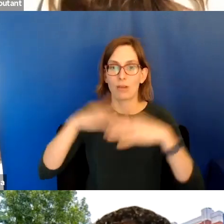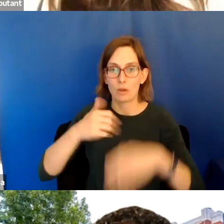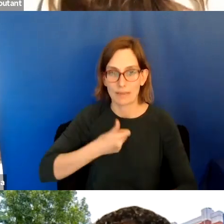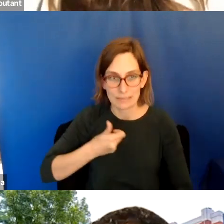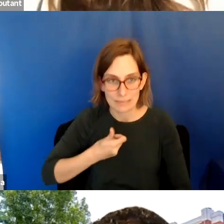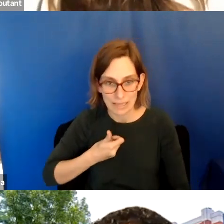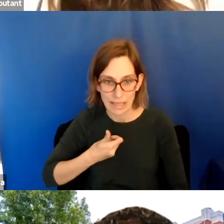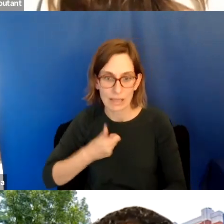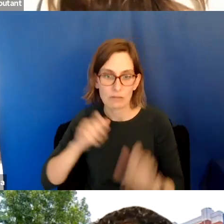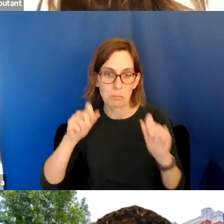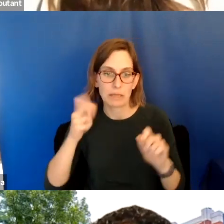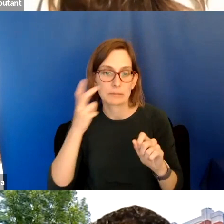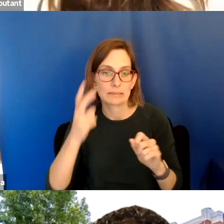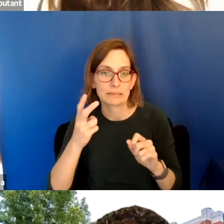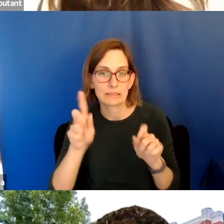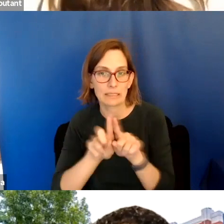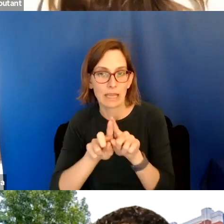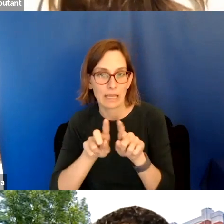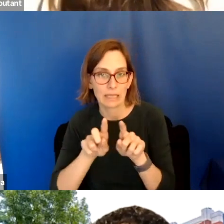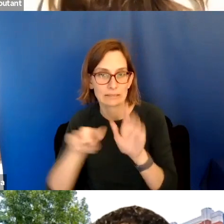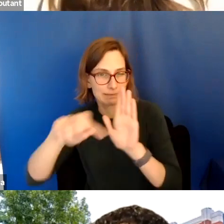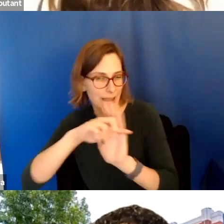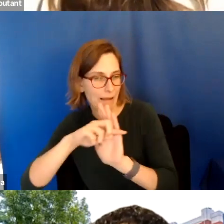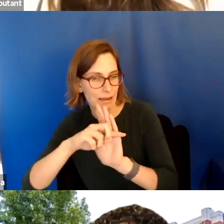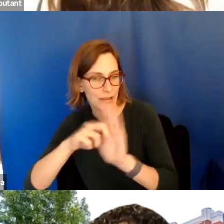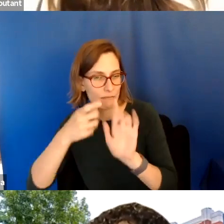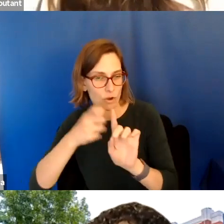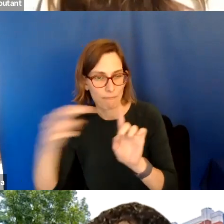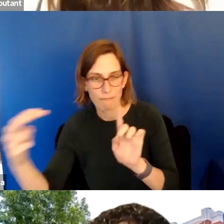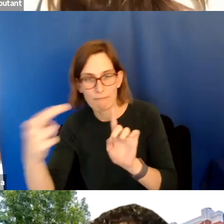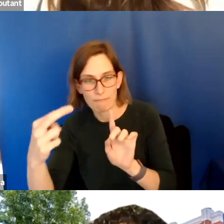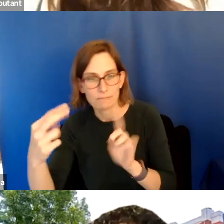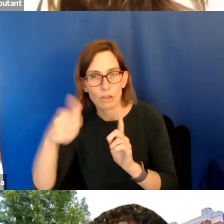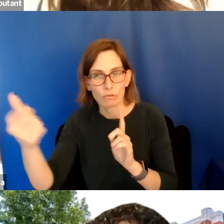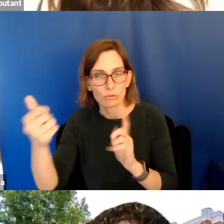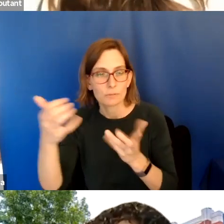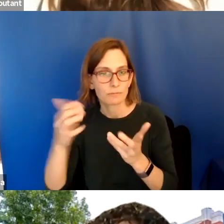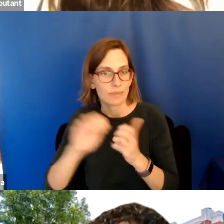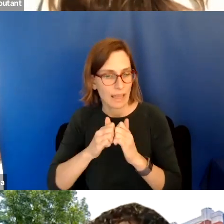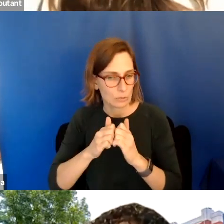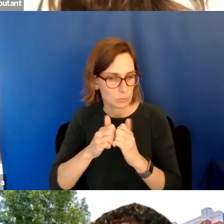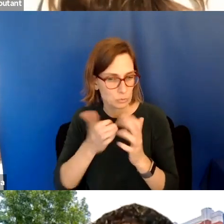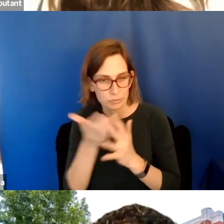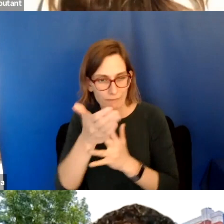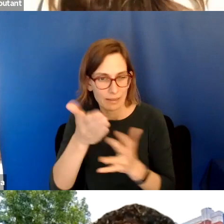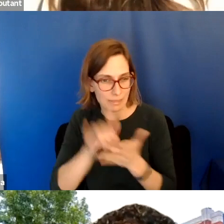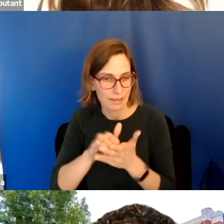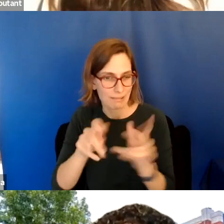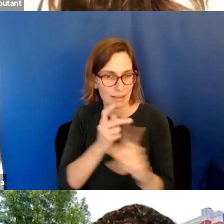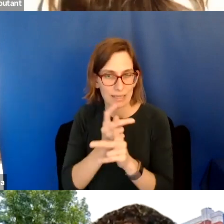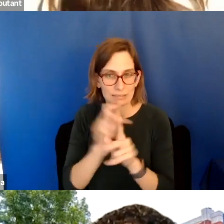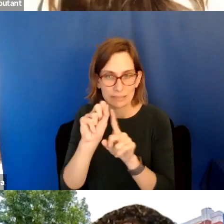could be seen by some in a negative way. How do you all navigate similar situations such as this? Or if you